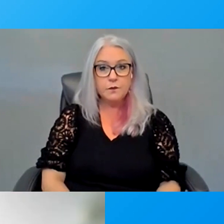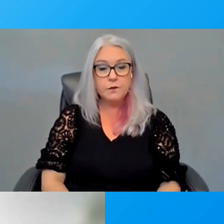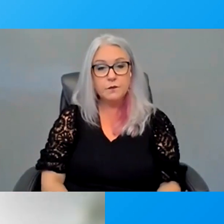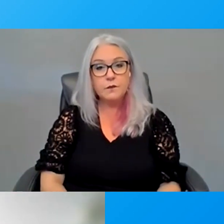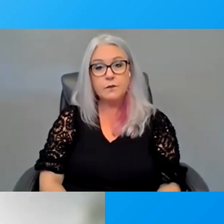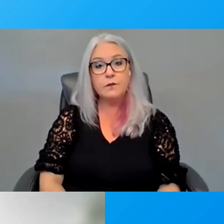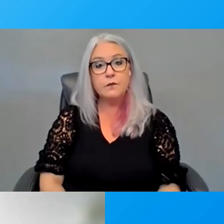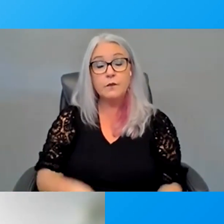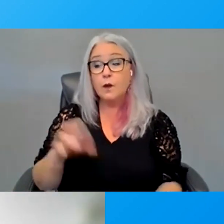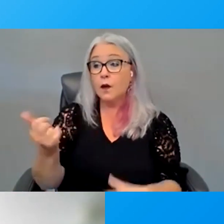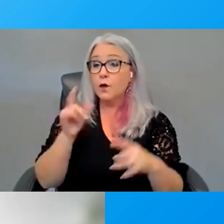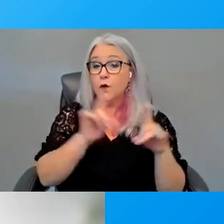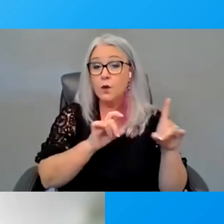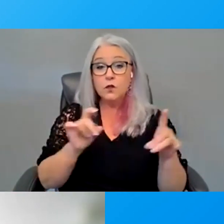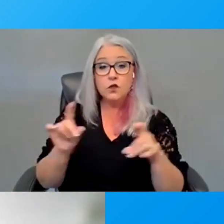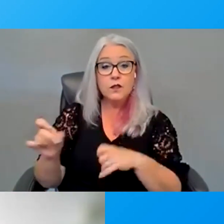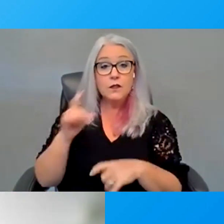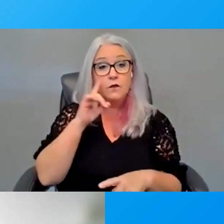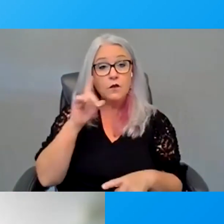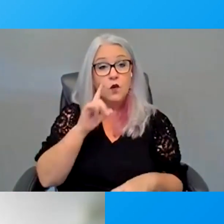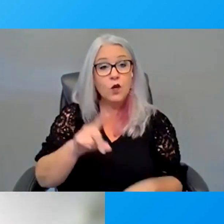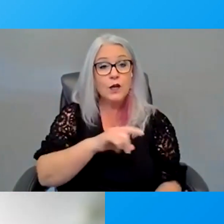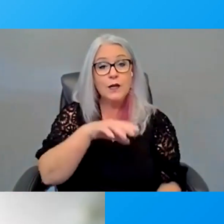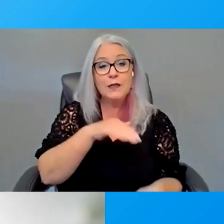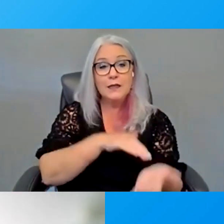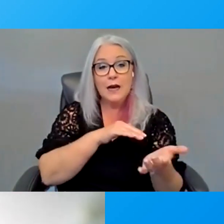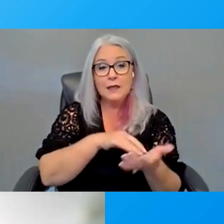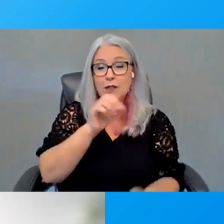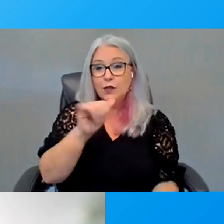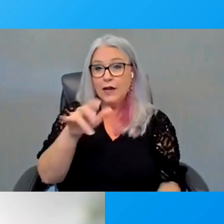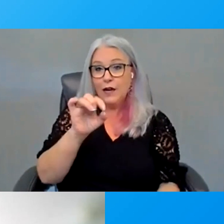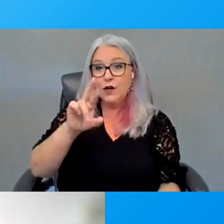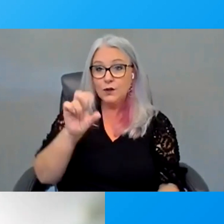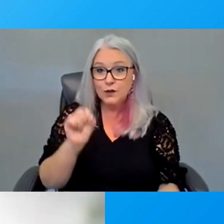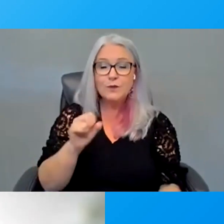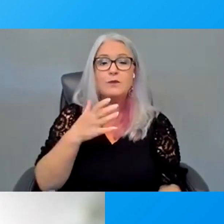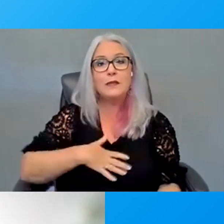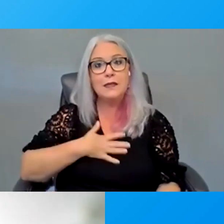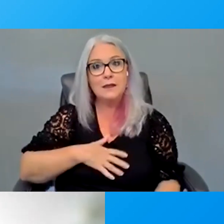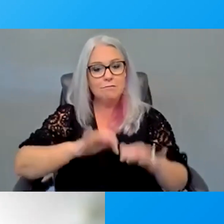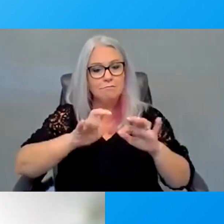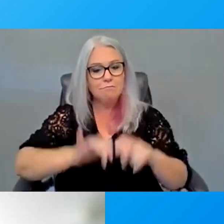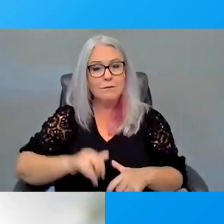Any other questions for Dr. Ayers? Please put them in the Q&A box.